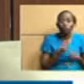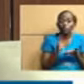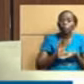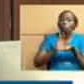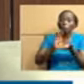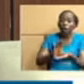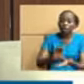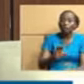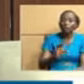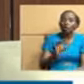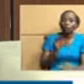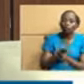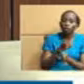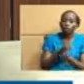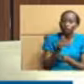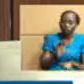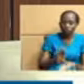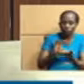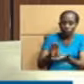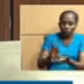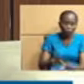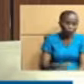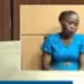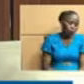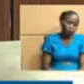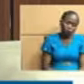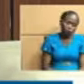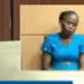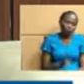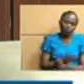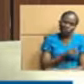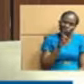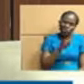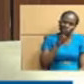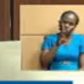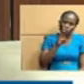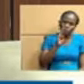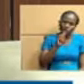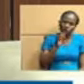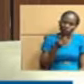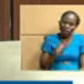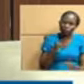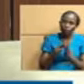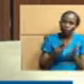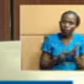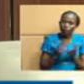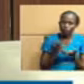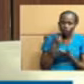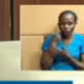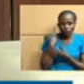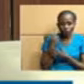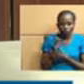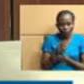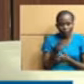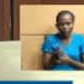money as a one-off, and I was asking Ubra whether there is any report on the review of whether this